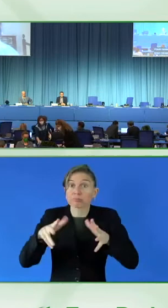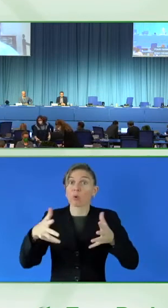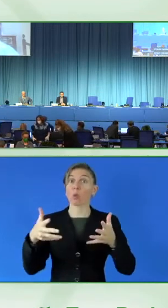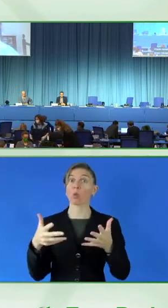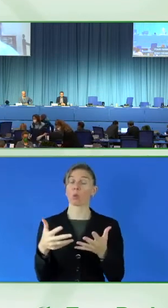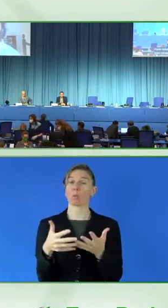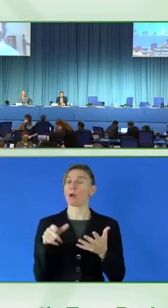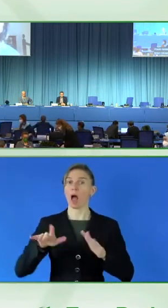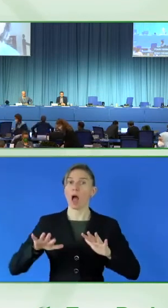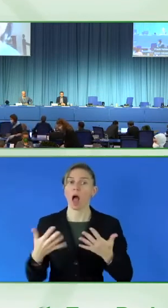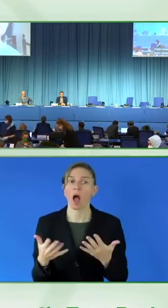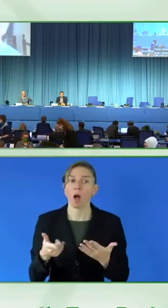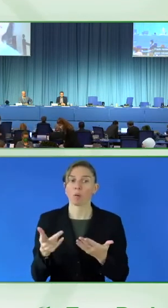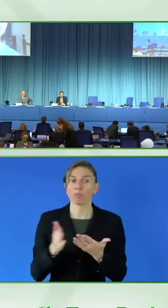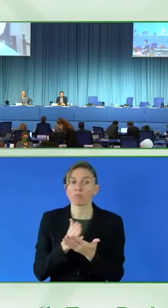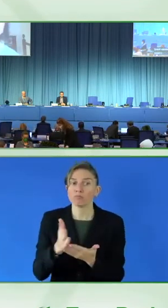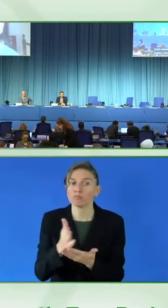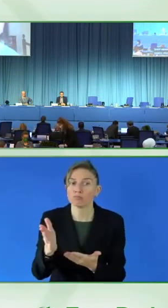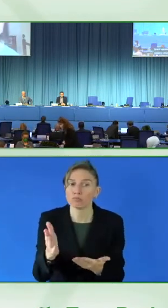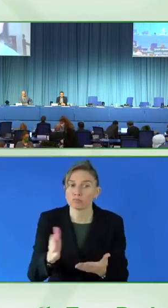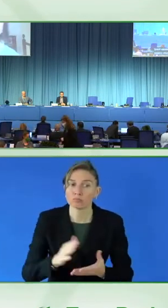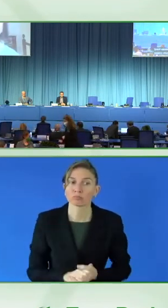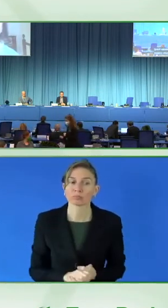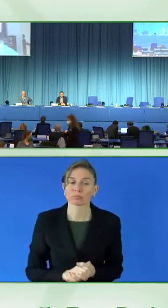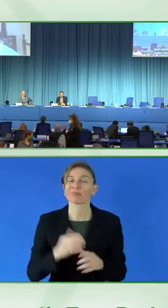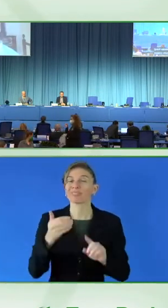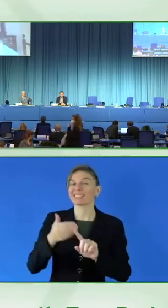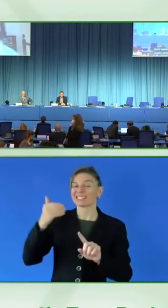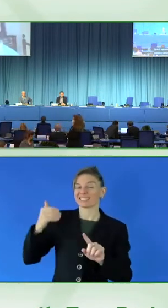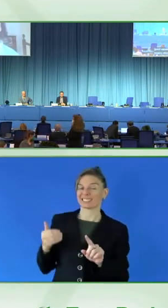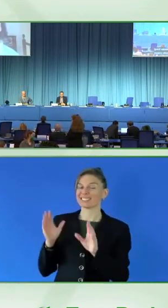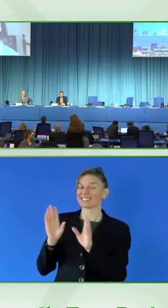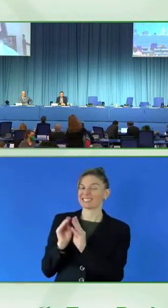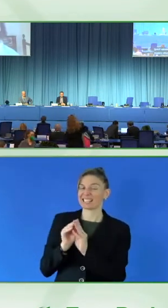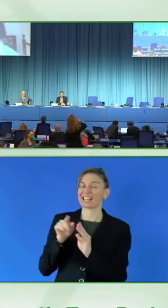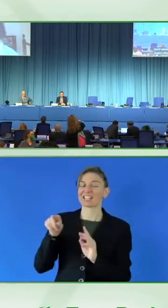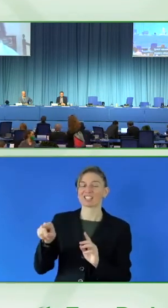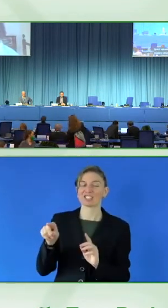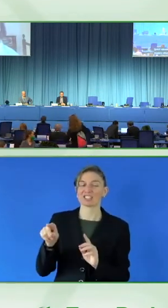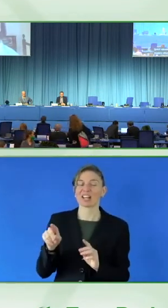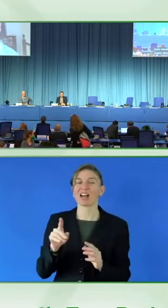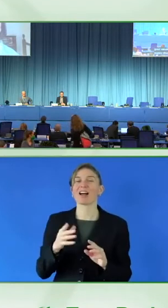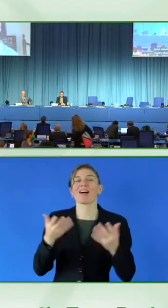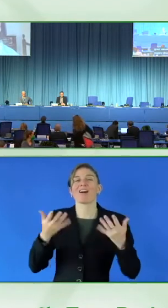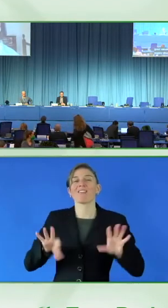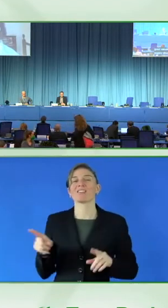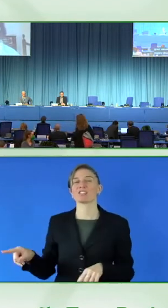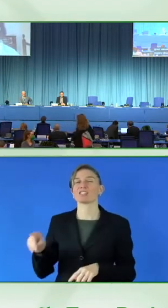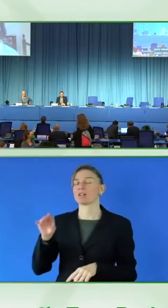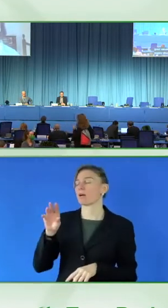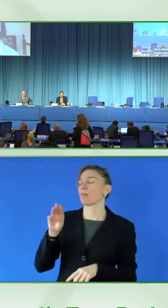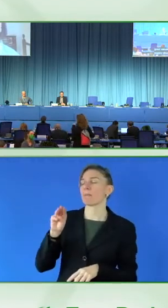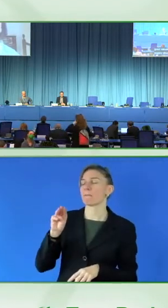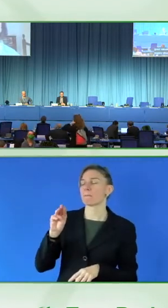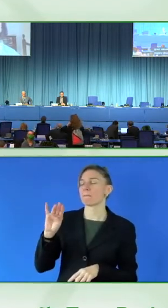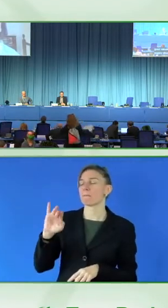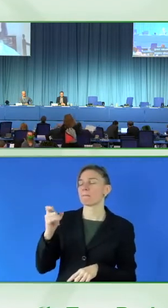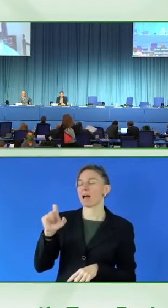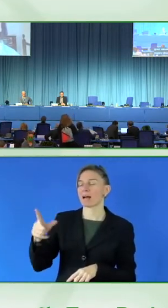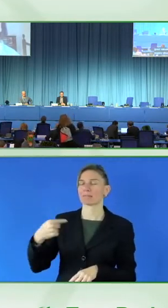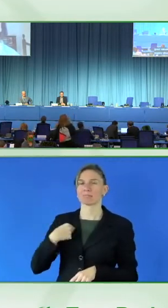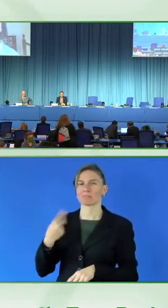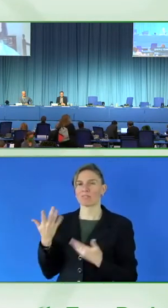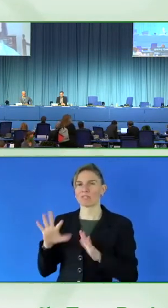the session just before, Michael and I had a fireside chat with Dr. Rajiv Kumar, who's one of our